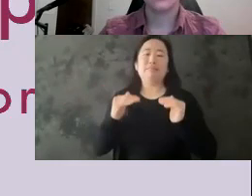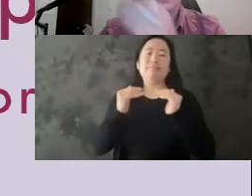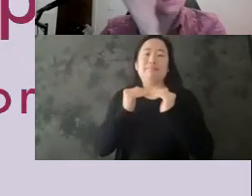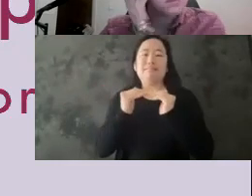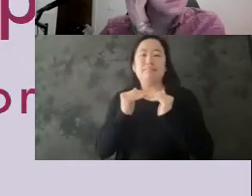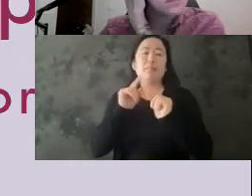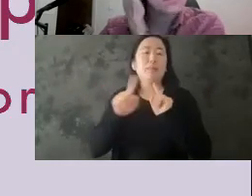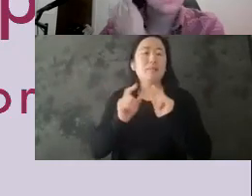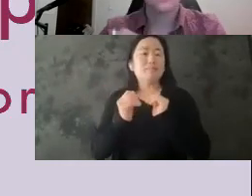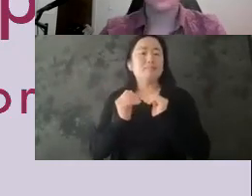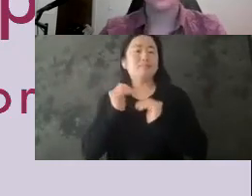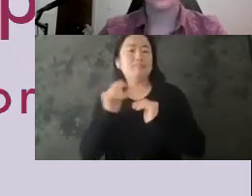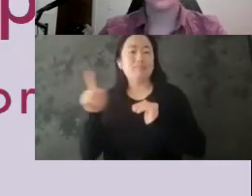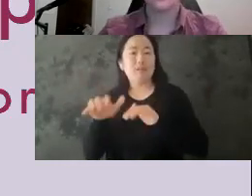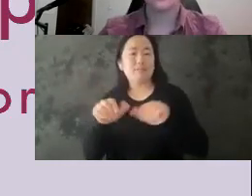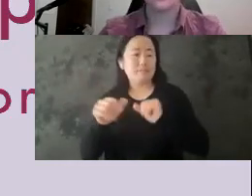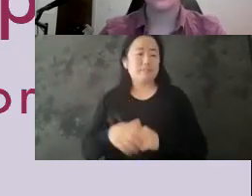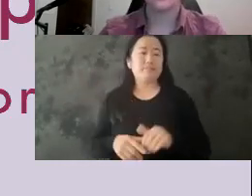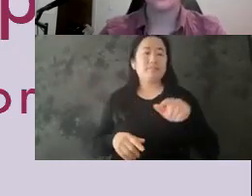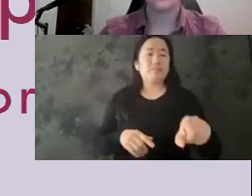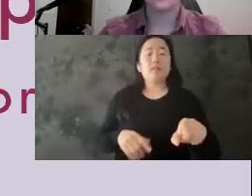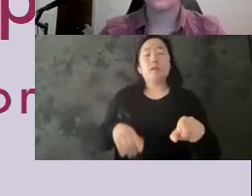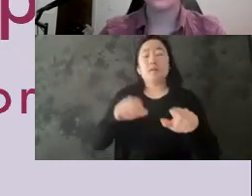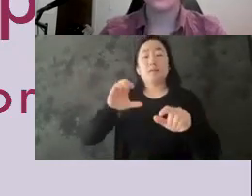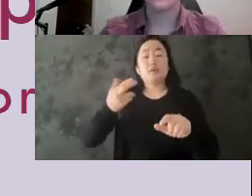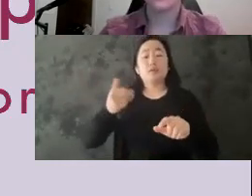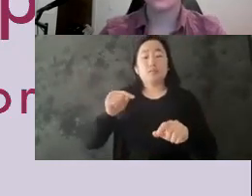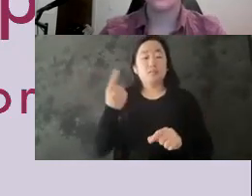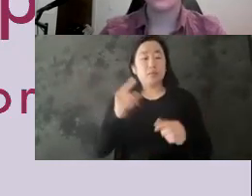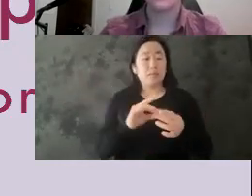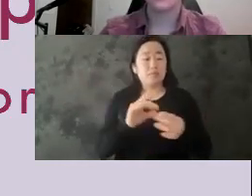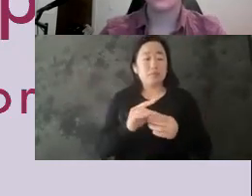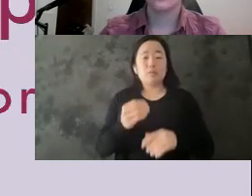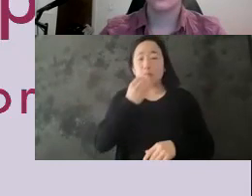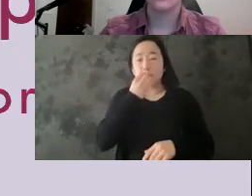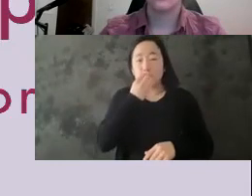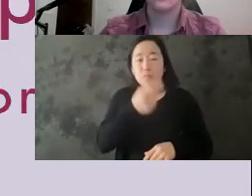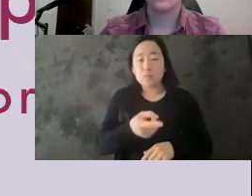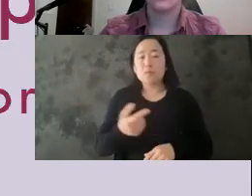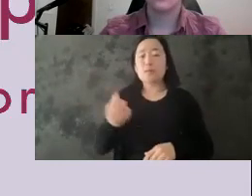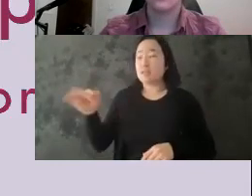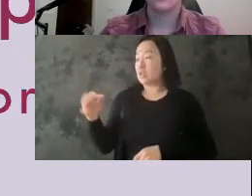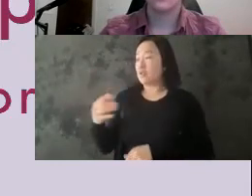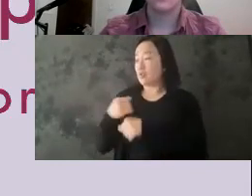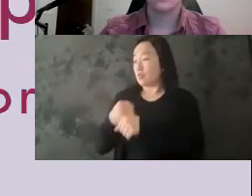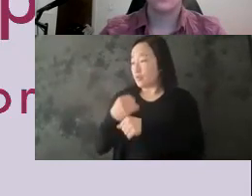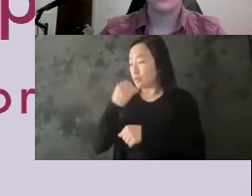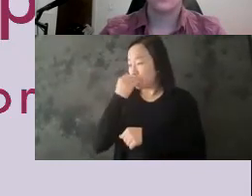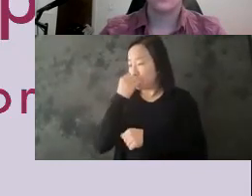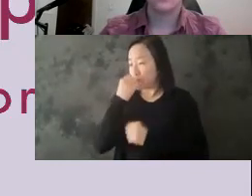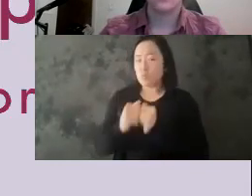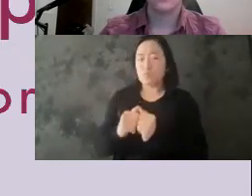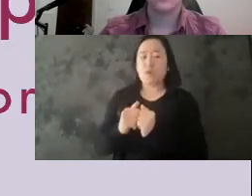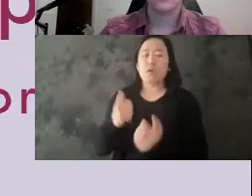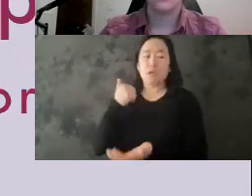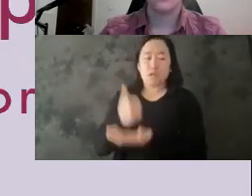Another person is mentioning food in the chat. Making or sharing a meal together can be great for healing and engaging multiple senses.